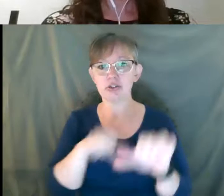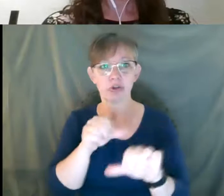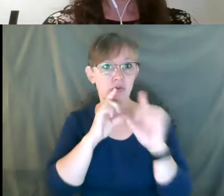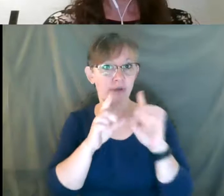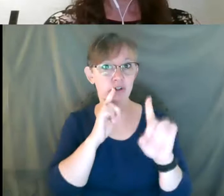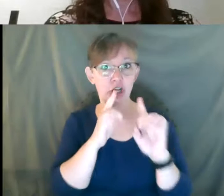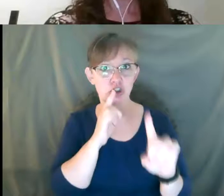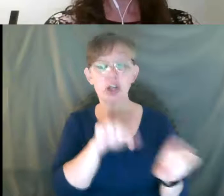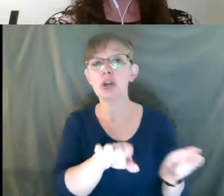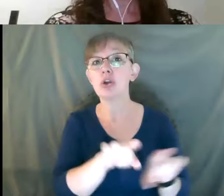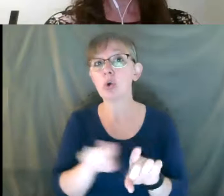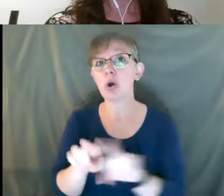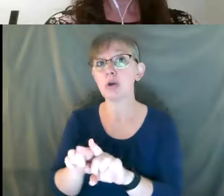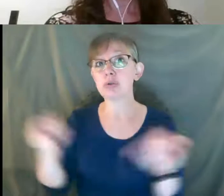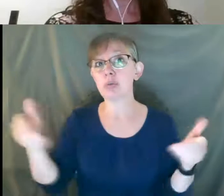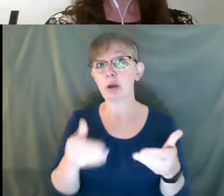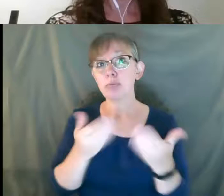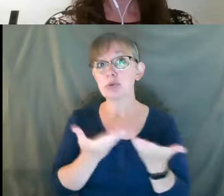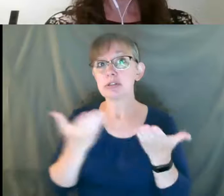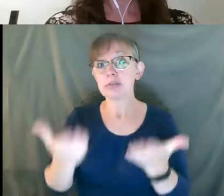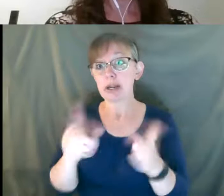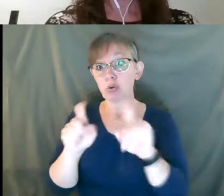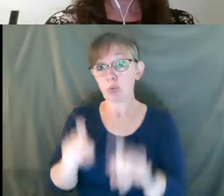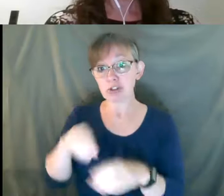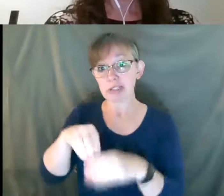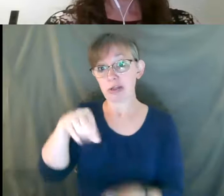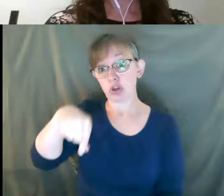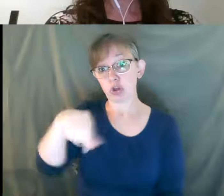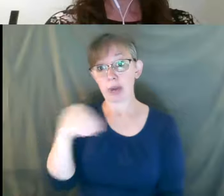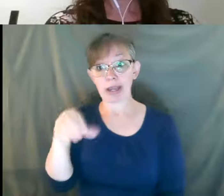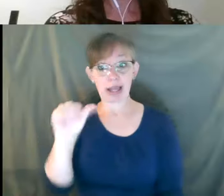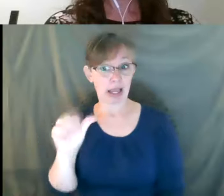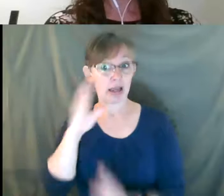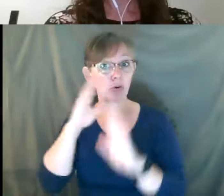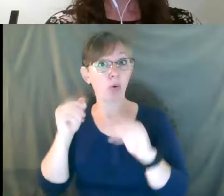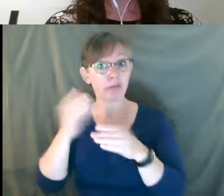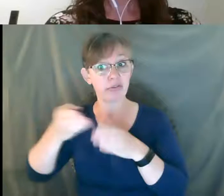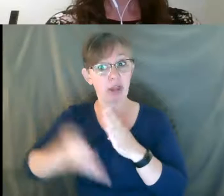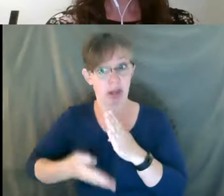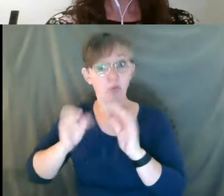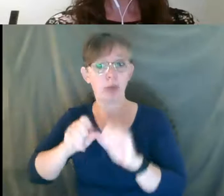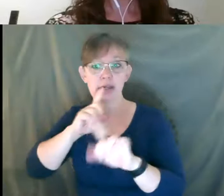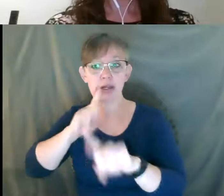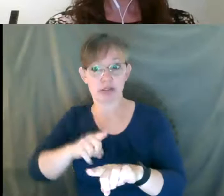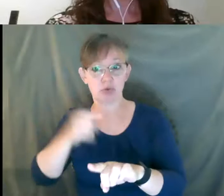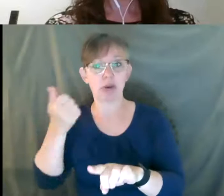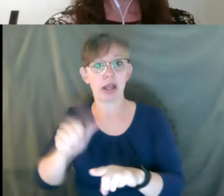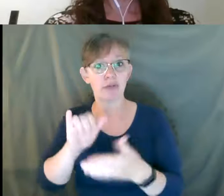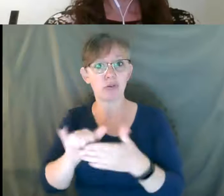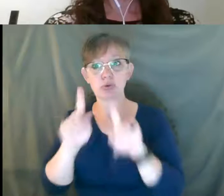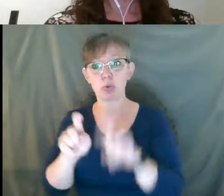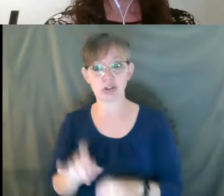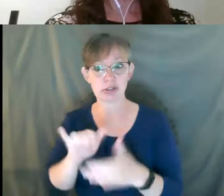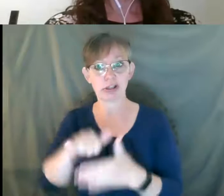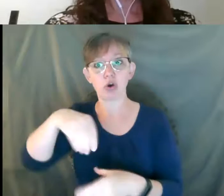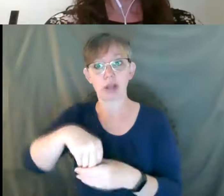you're also welcome to submit questions via the Q&A feature, and hopefully we'll have some time at the end to address any questions that come up. So without